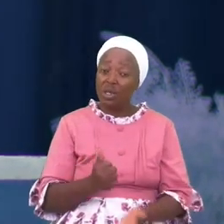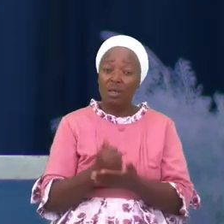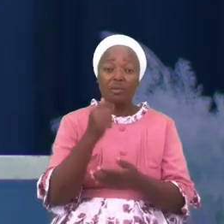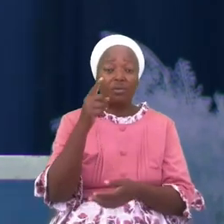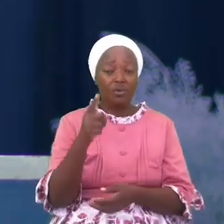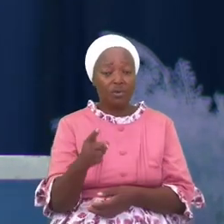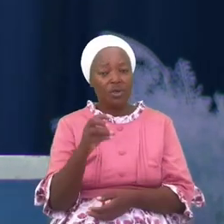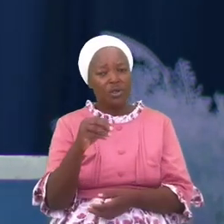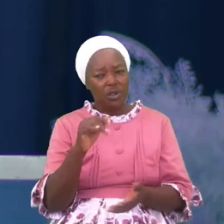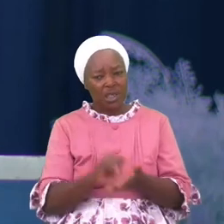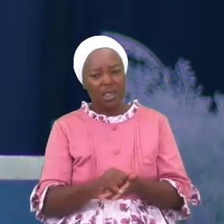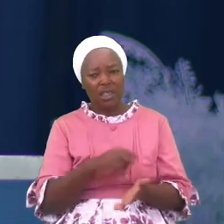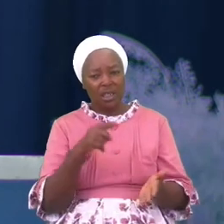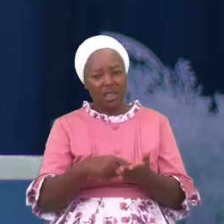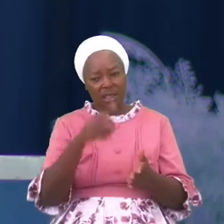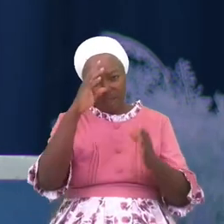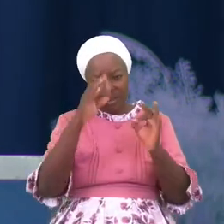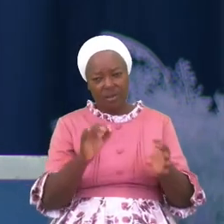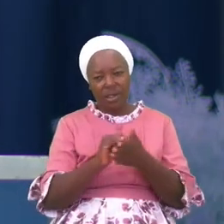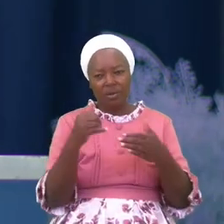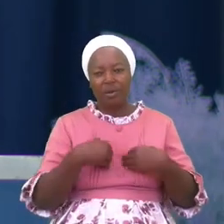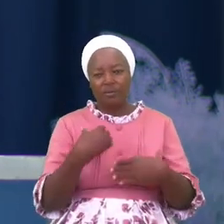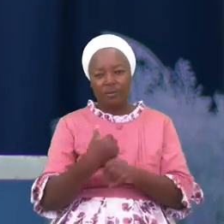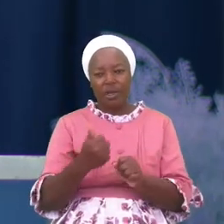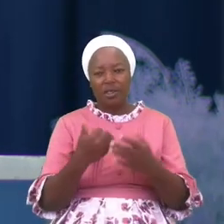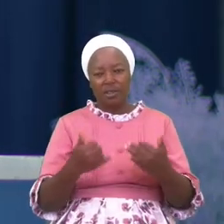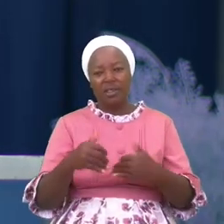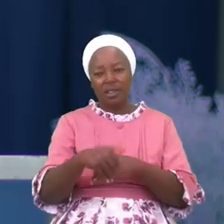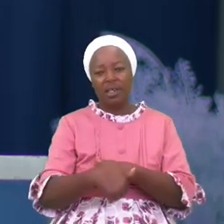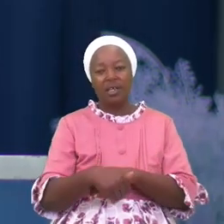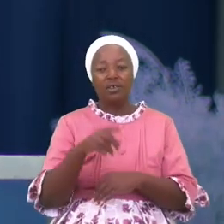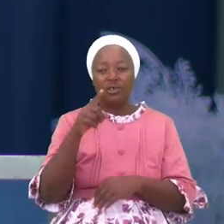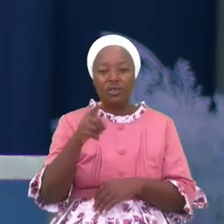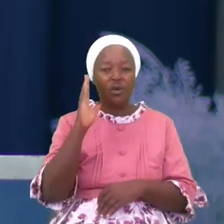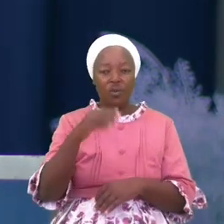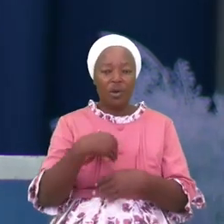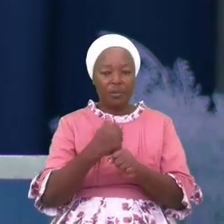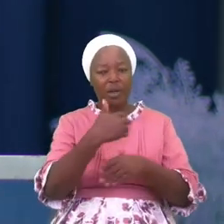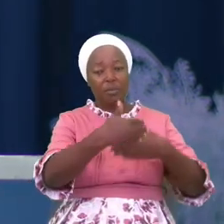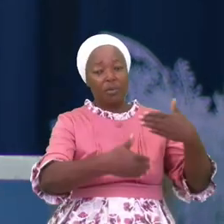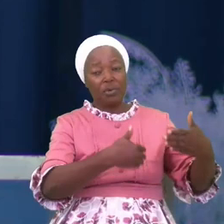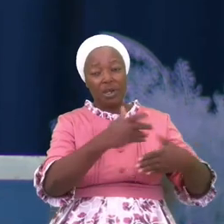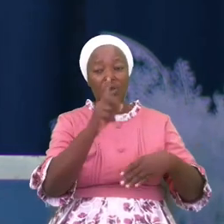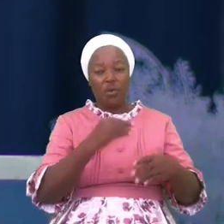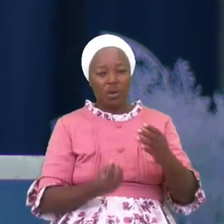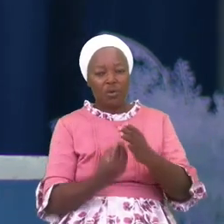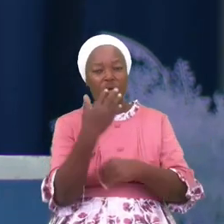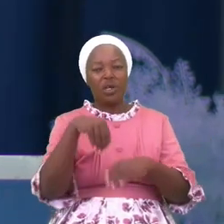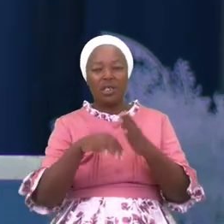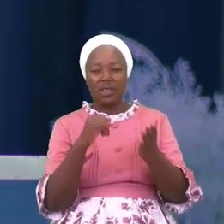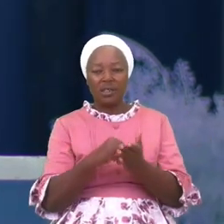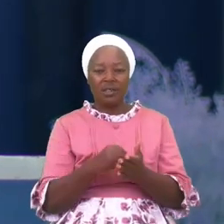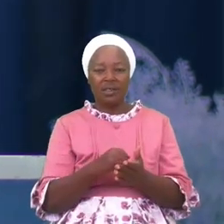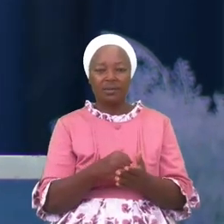tonight, you will make progress. You will grow in it and become stronger in the